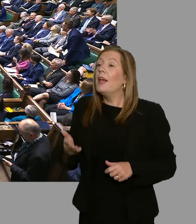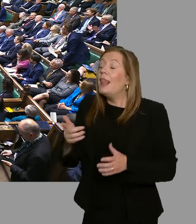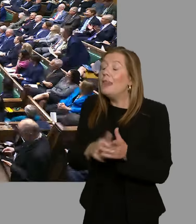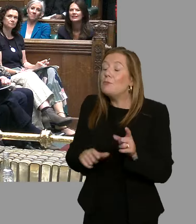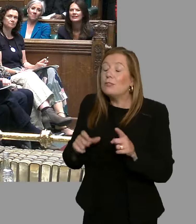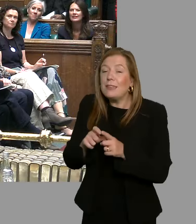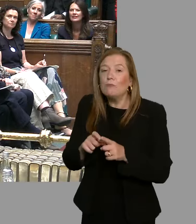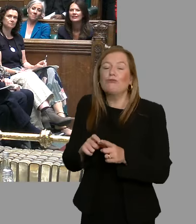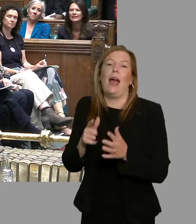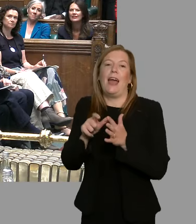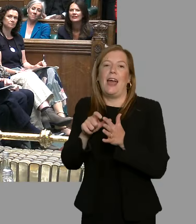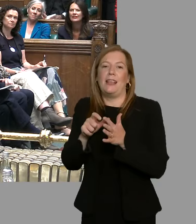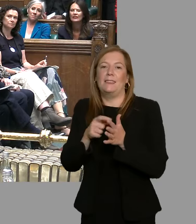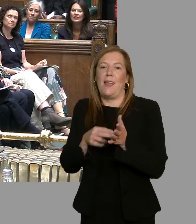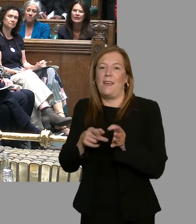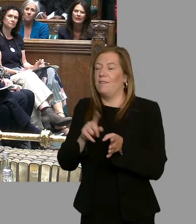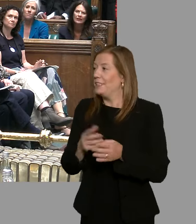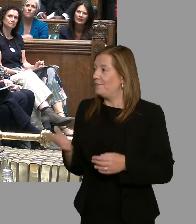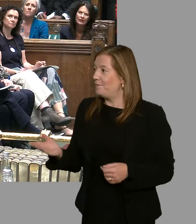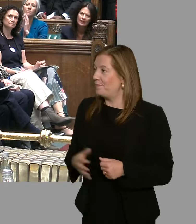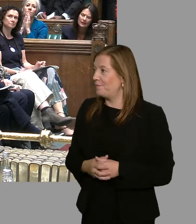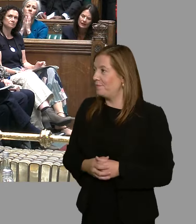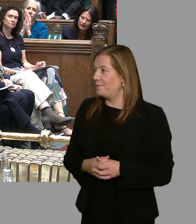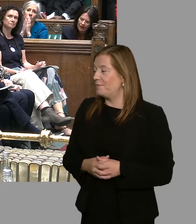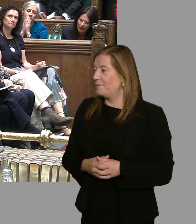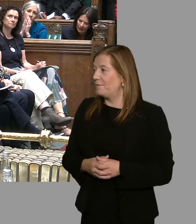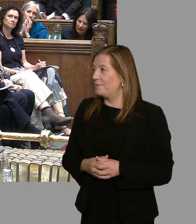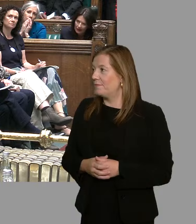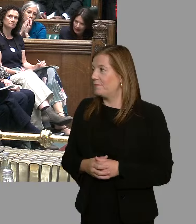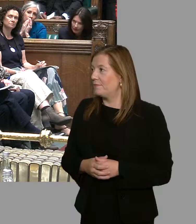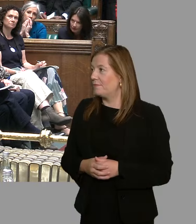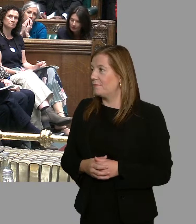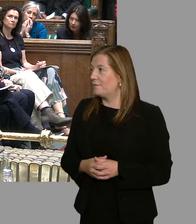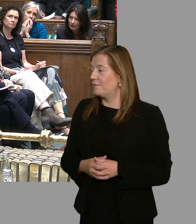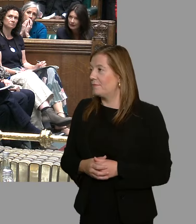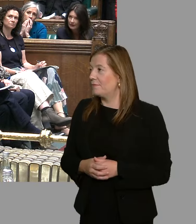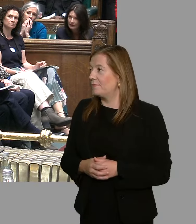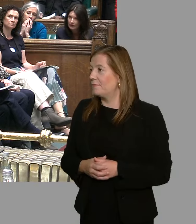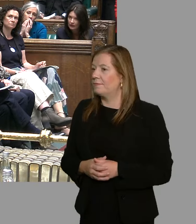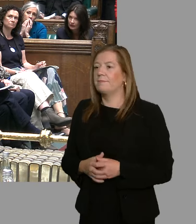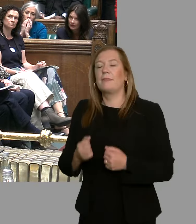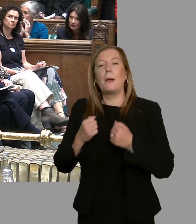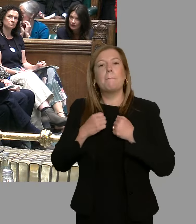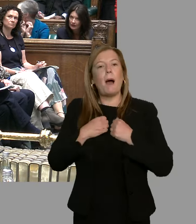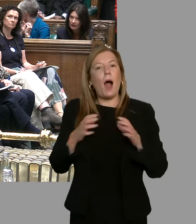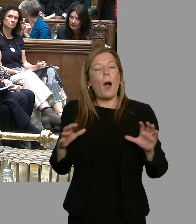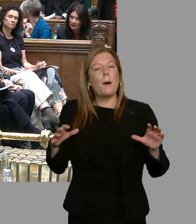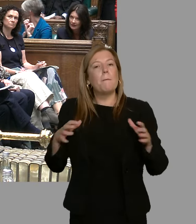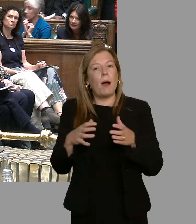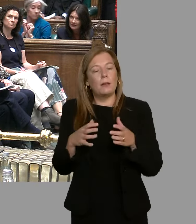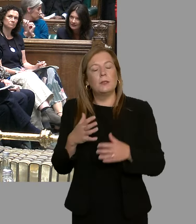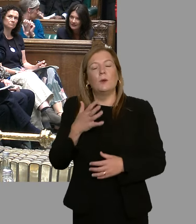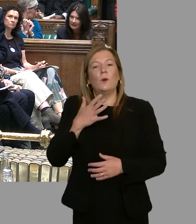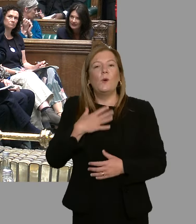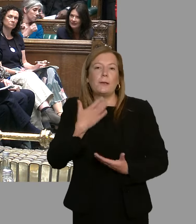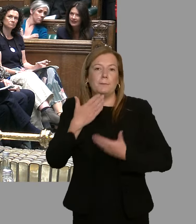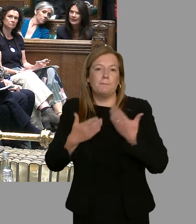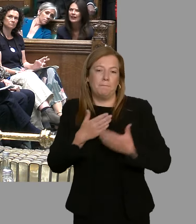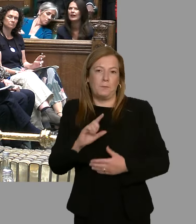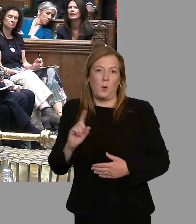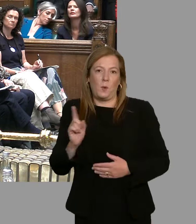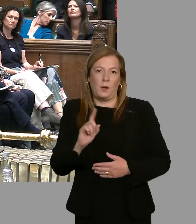Thank you, Mr. Speaker. And on behalf of my party, can I offer heartfelt congratulations to His Holiness, Pope Leo